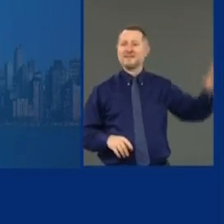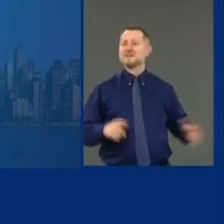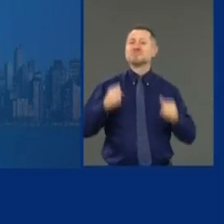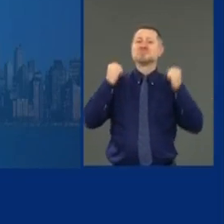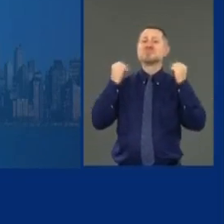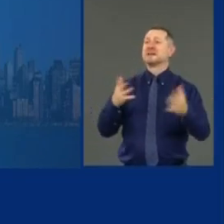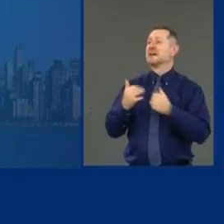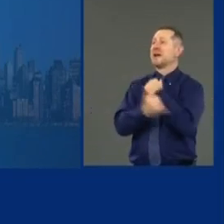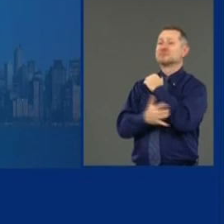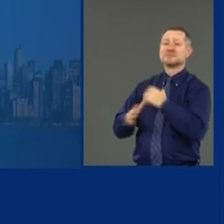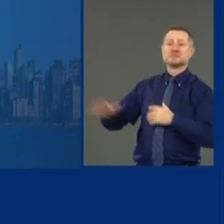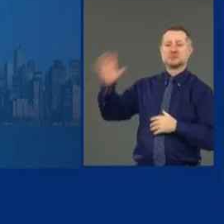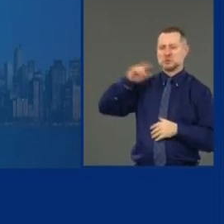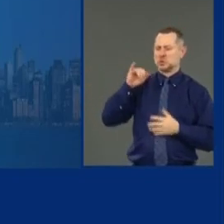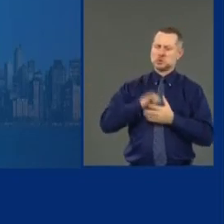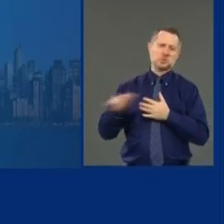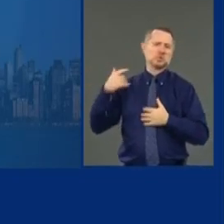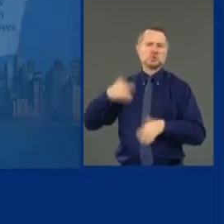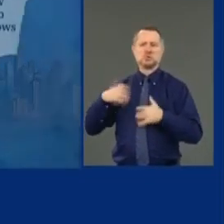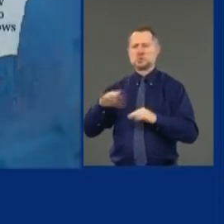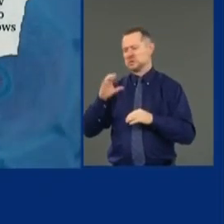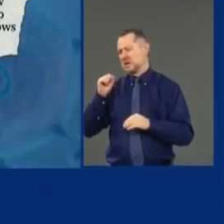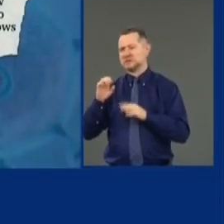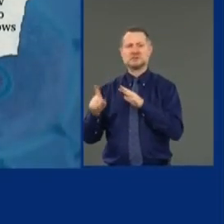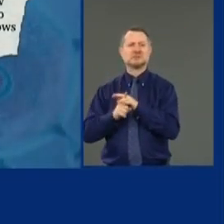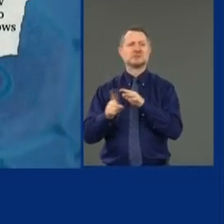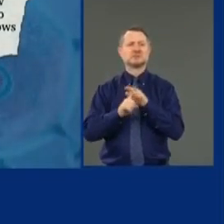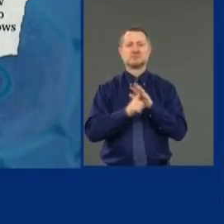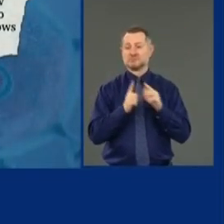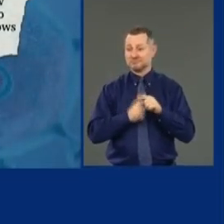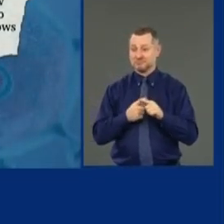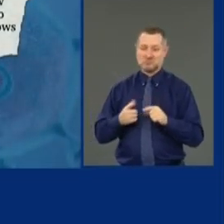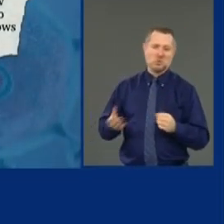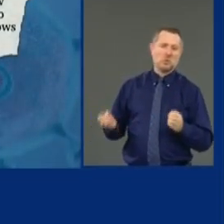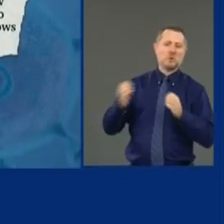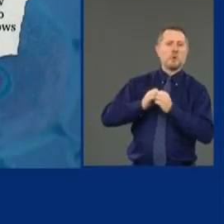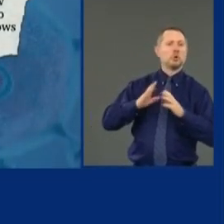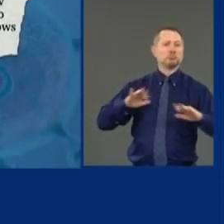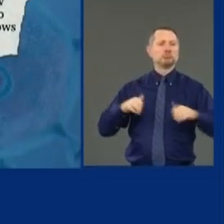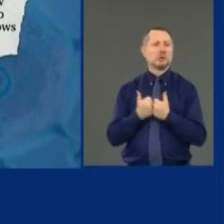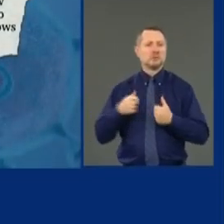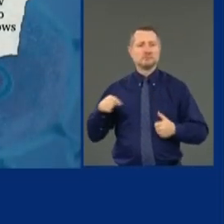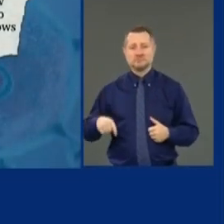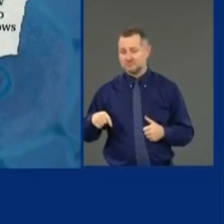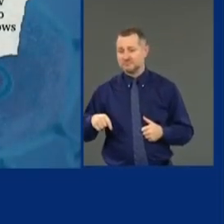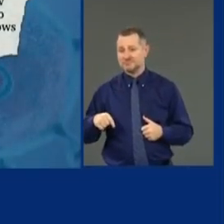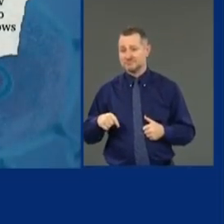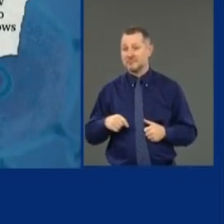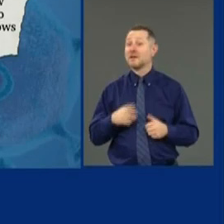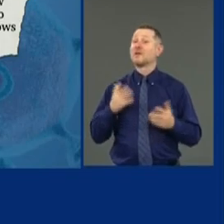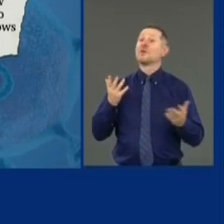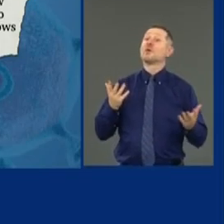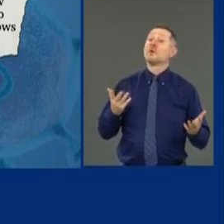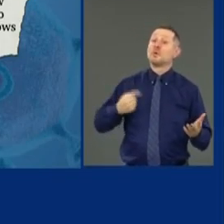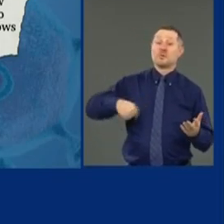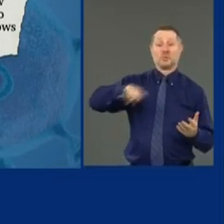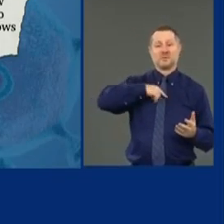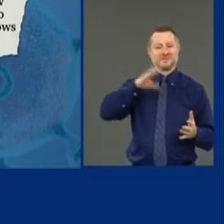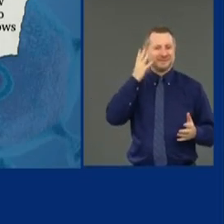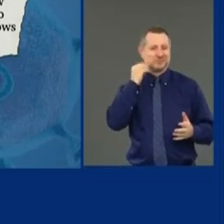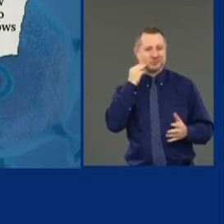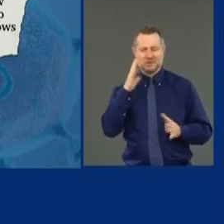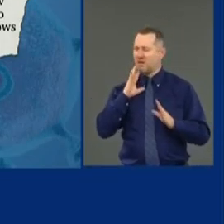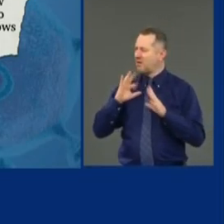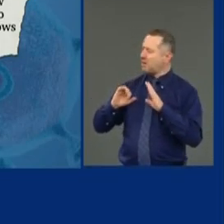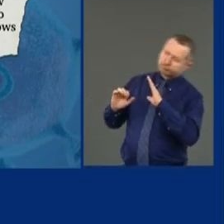And New York City is a more difficult situation. We were attacked in New York City by the